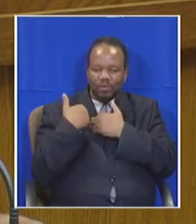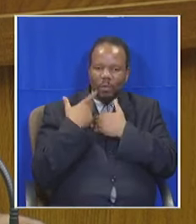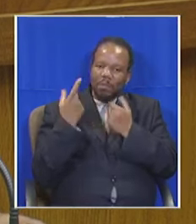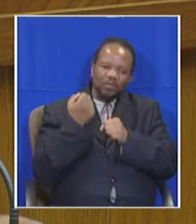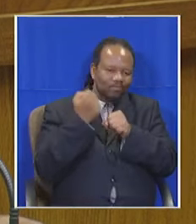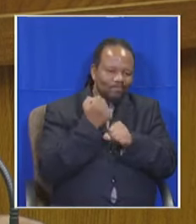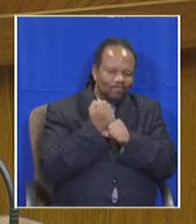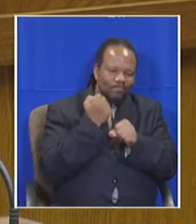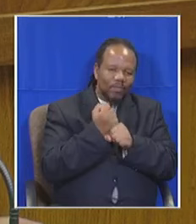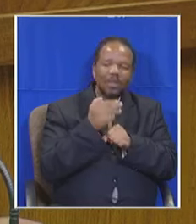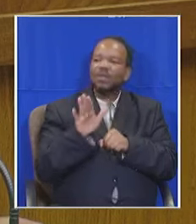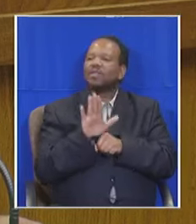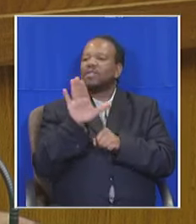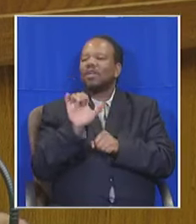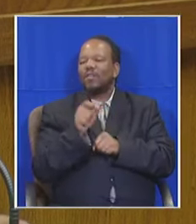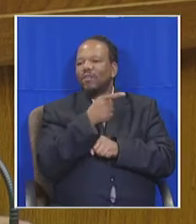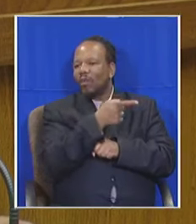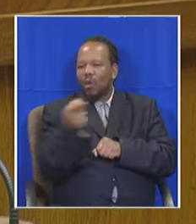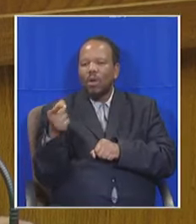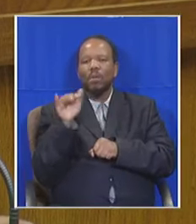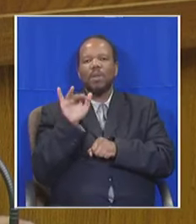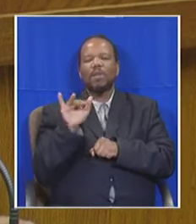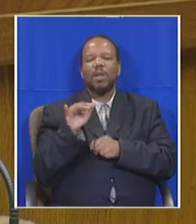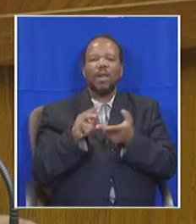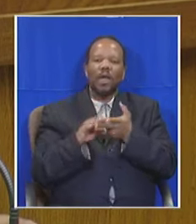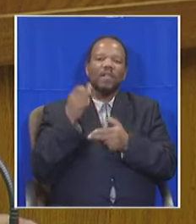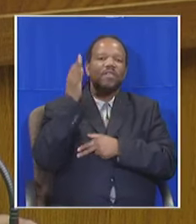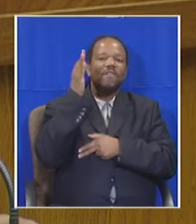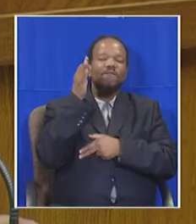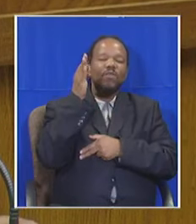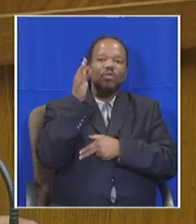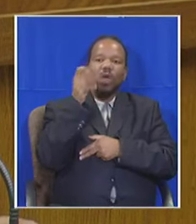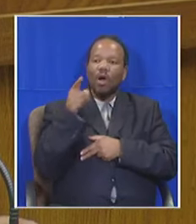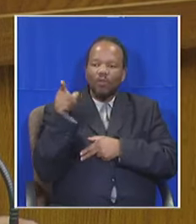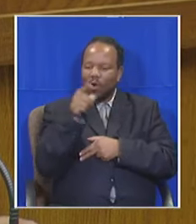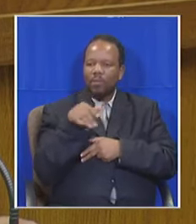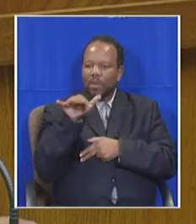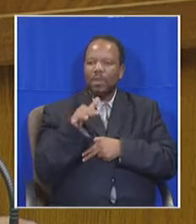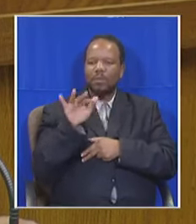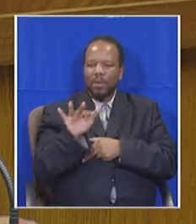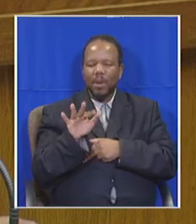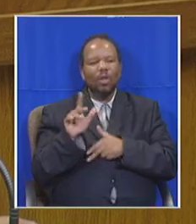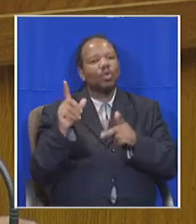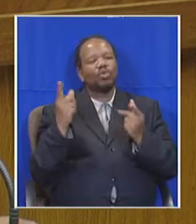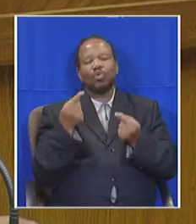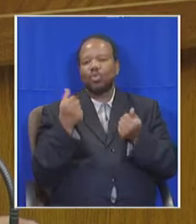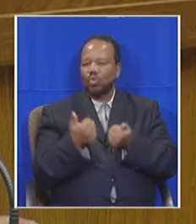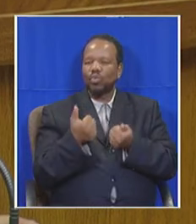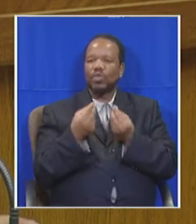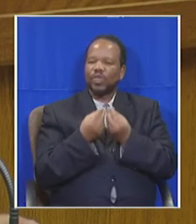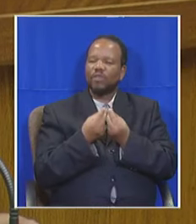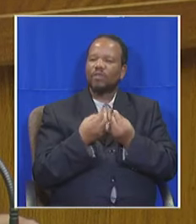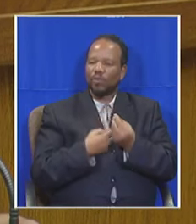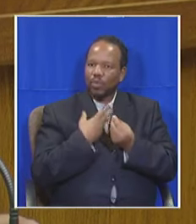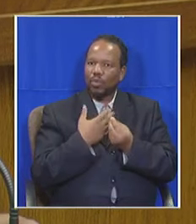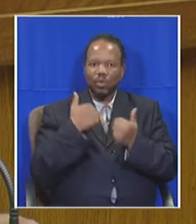Africa belongs to all its people, and the future of our country is a collective future. Doing good for youth is good for